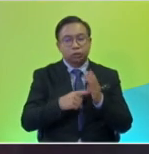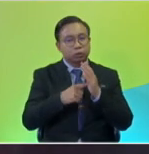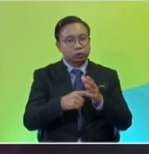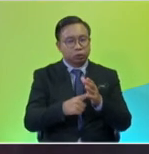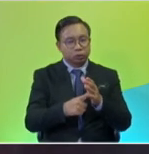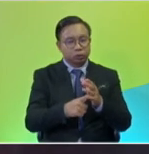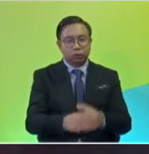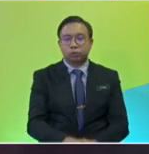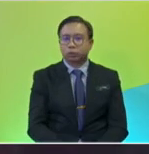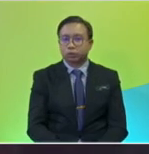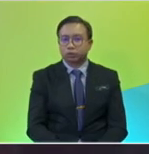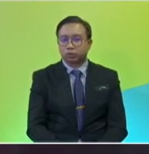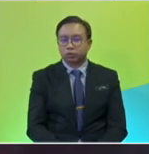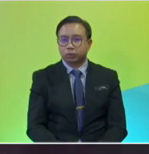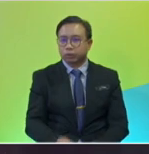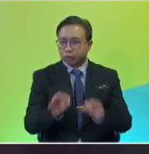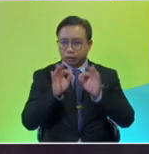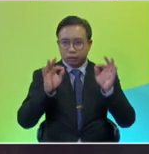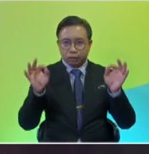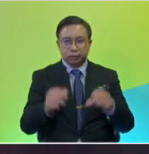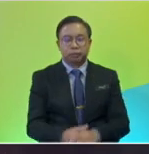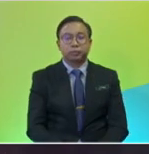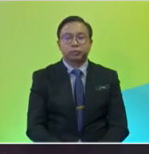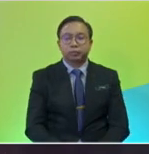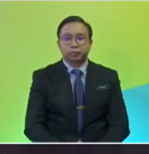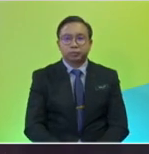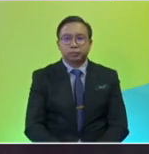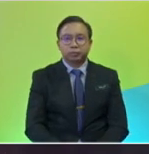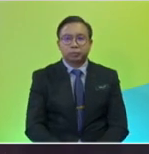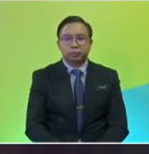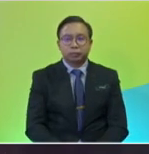as oh, well? Oh, yes. Wafiq, show us your sentence. We want to see.